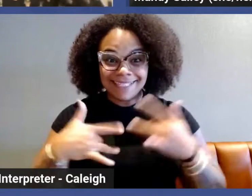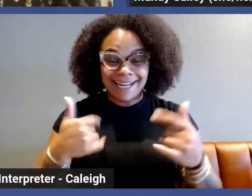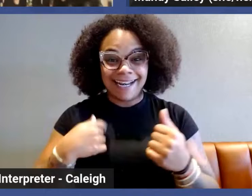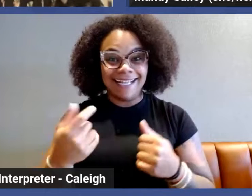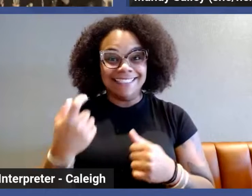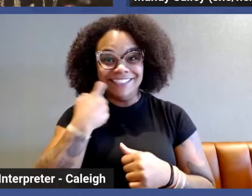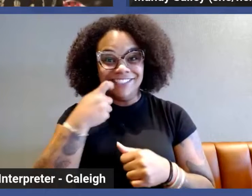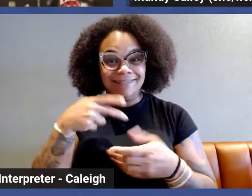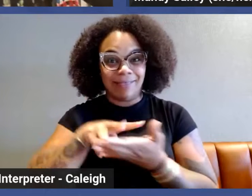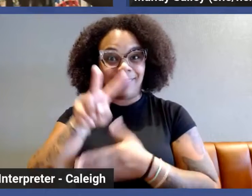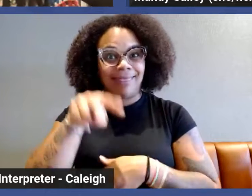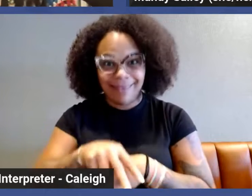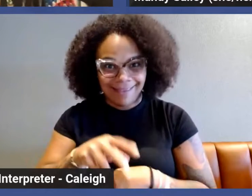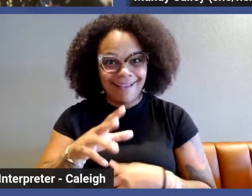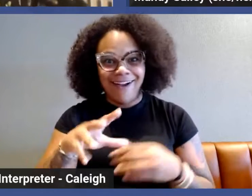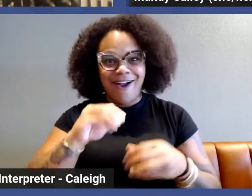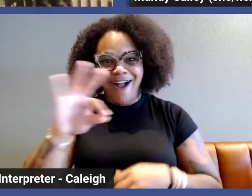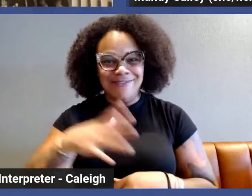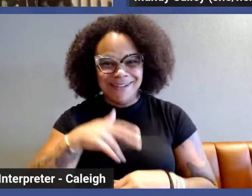start.